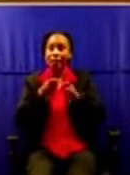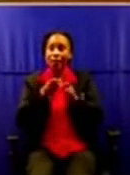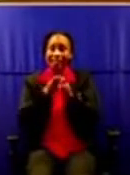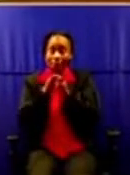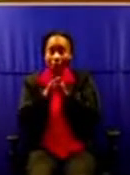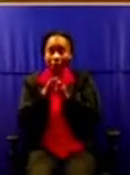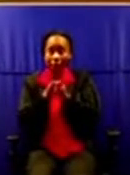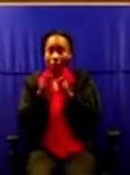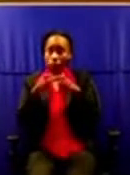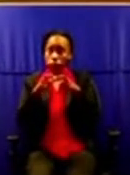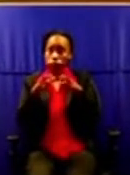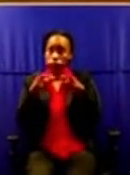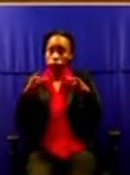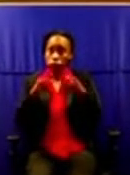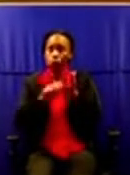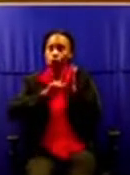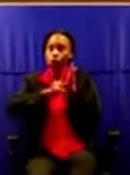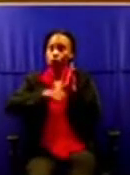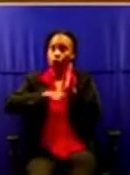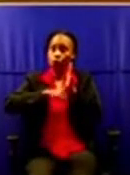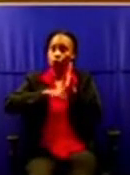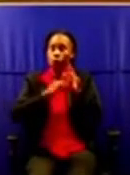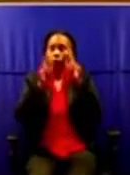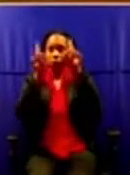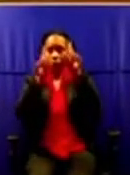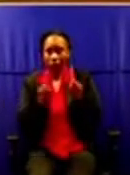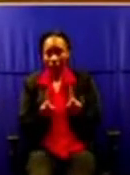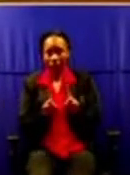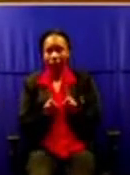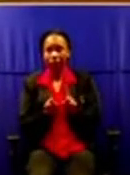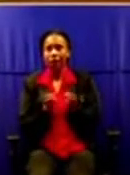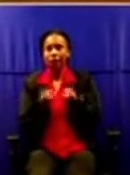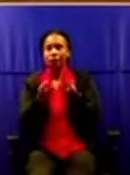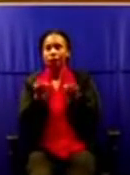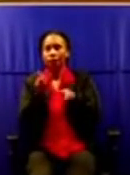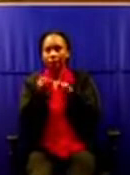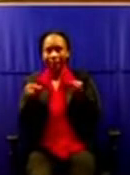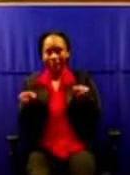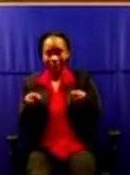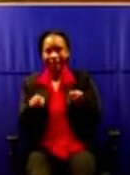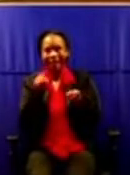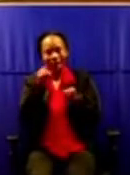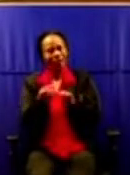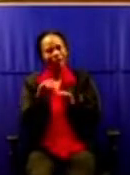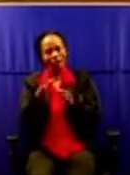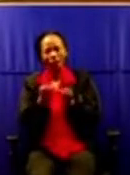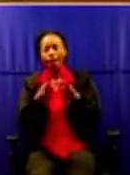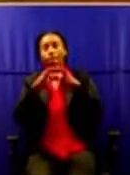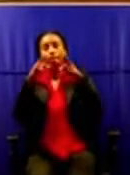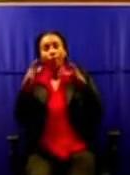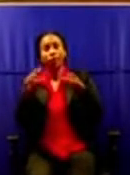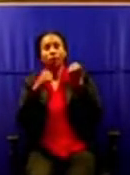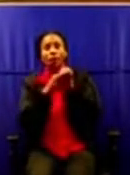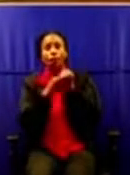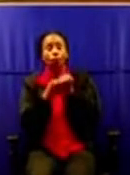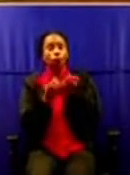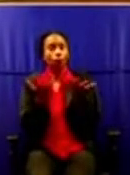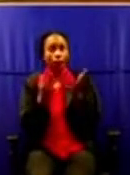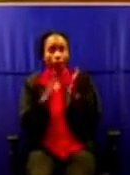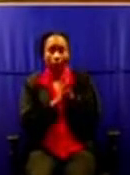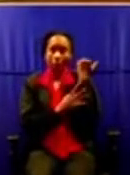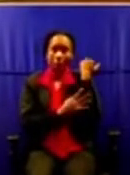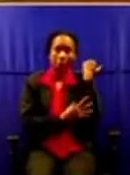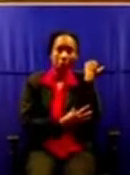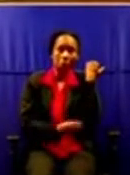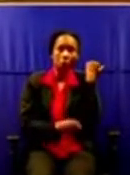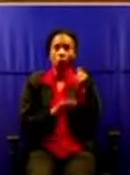recipients and the special COVID-19 grant provided significant support to poor households at